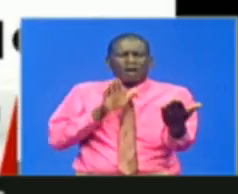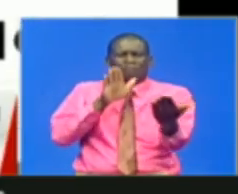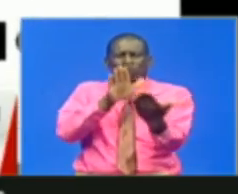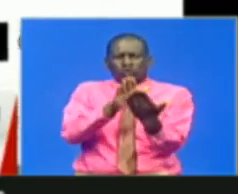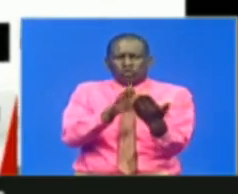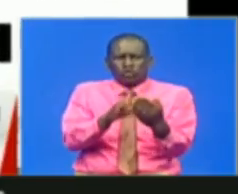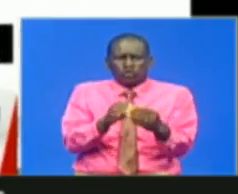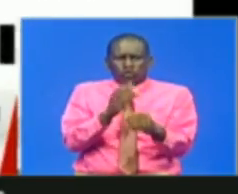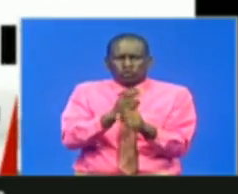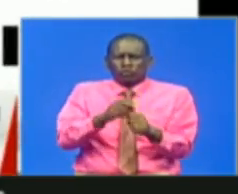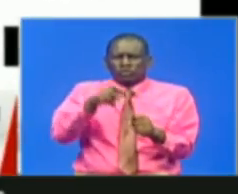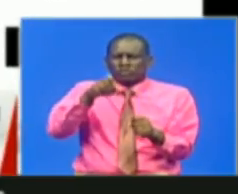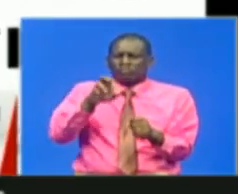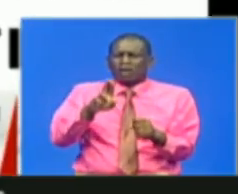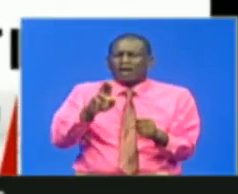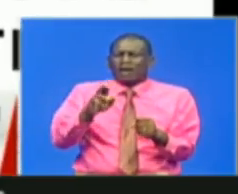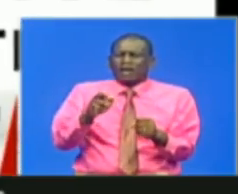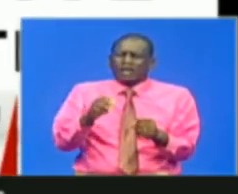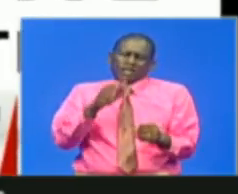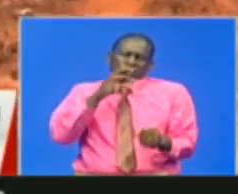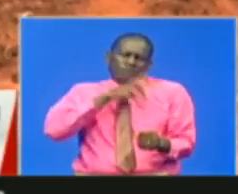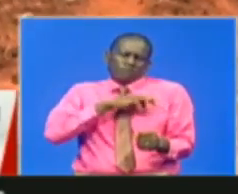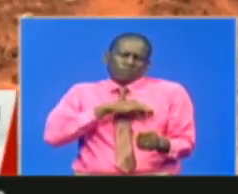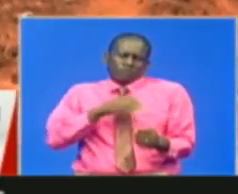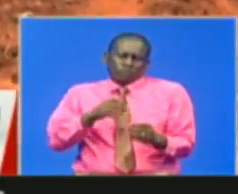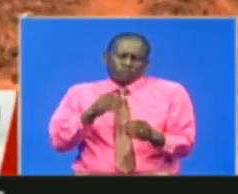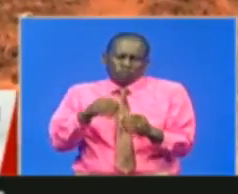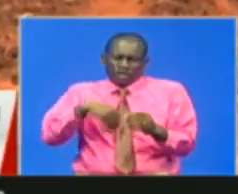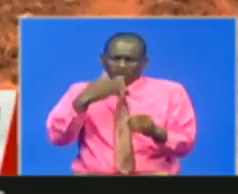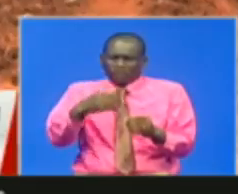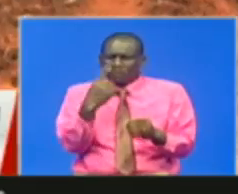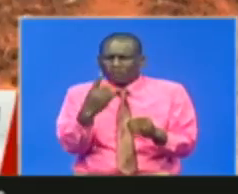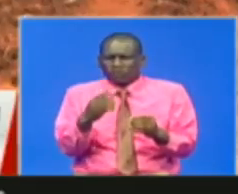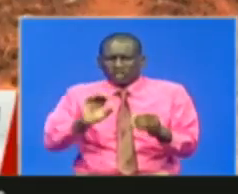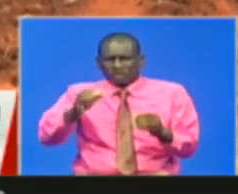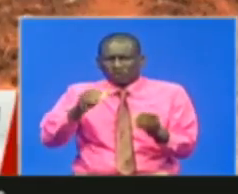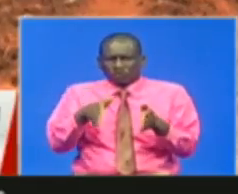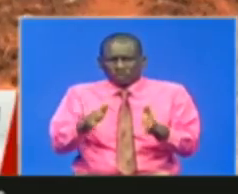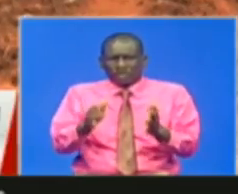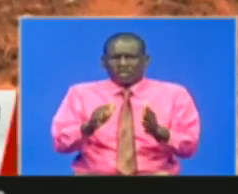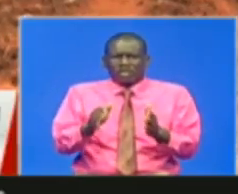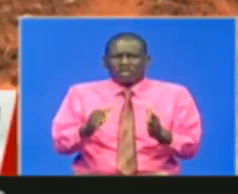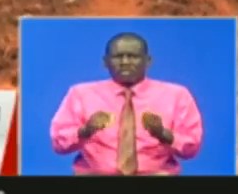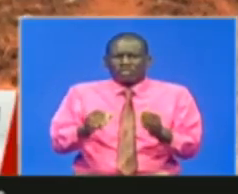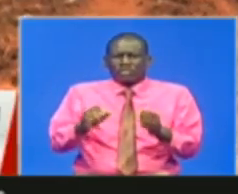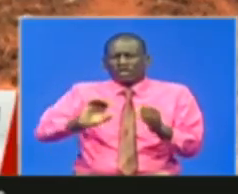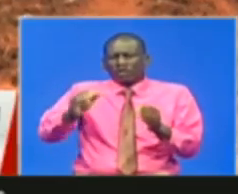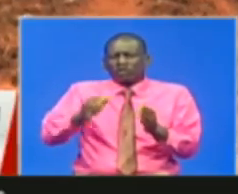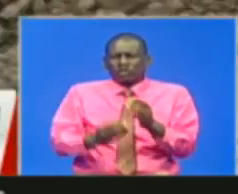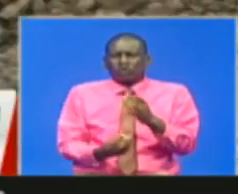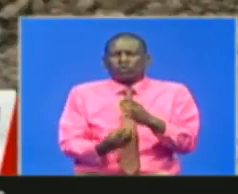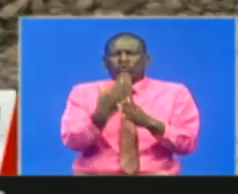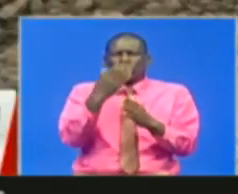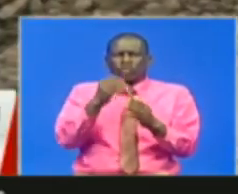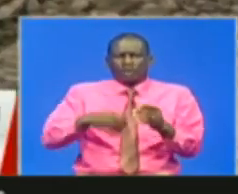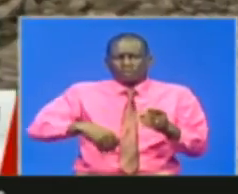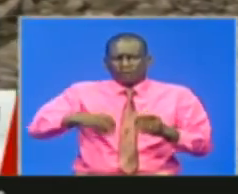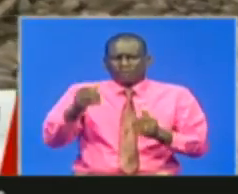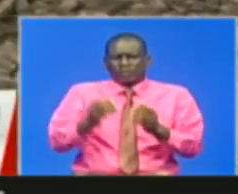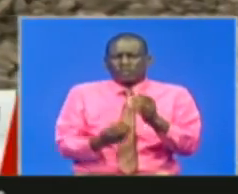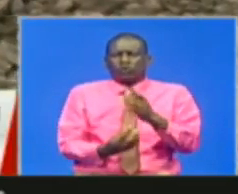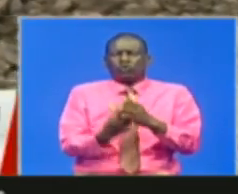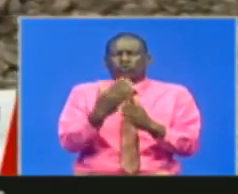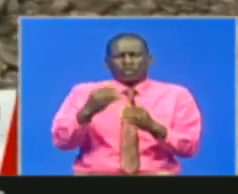capita income or income per person at the county level. On the whole, the gross county product per capita paints a favorable growth